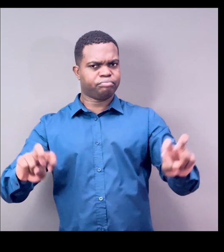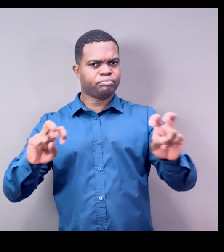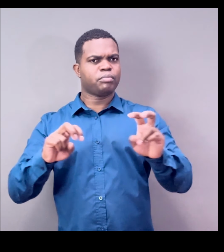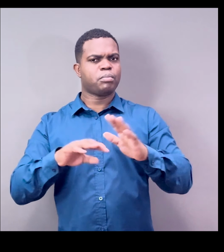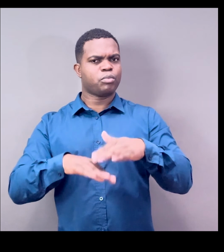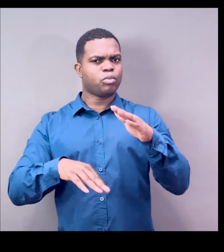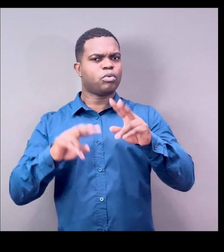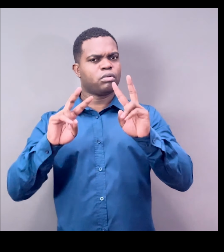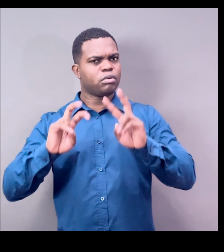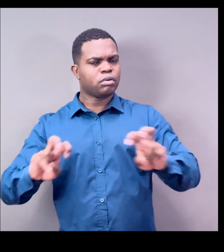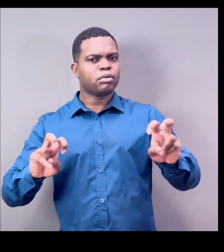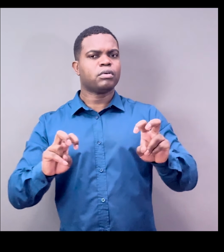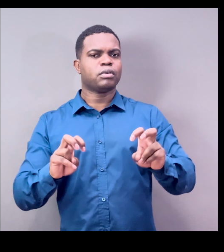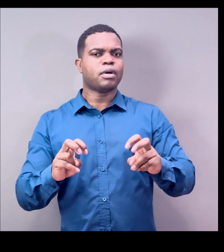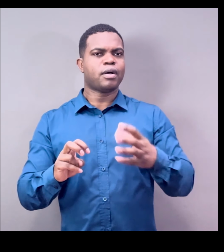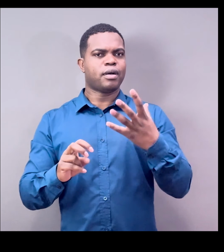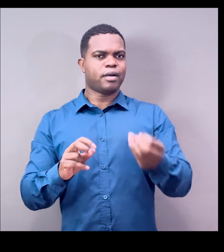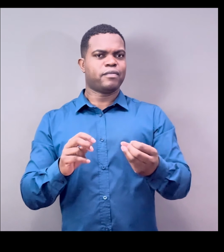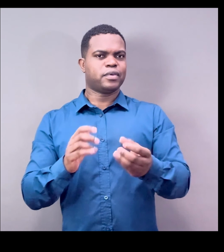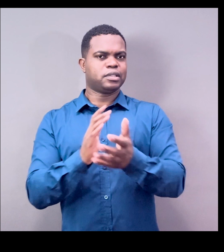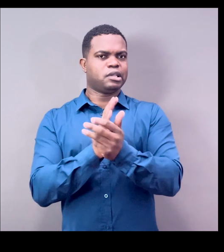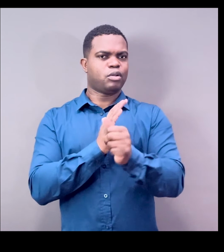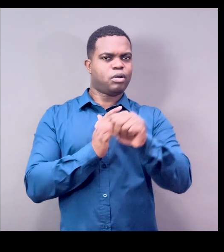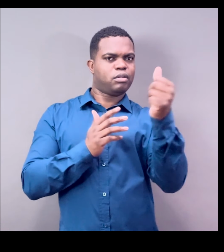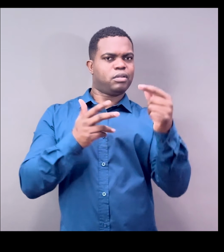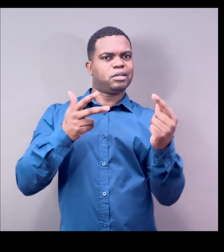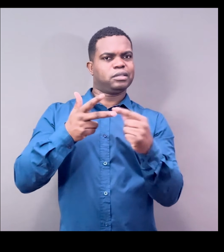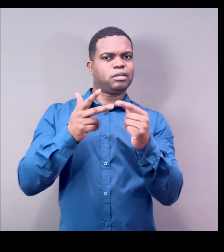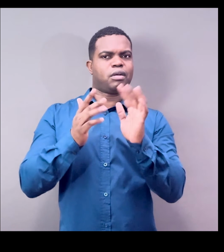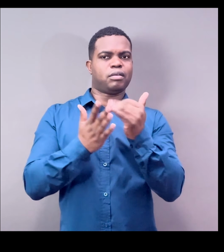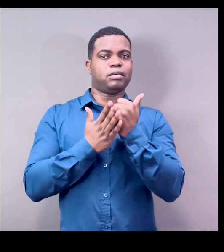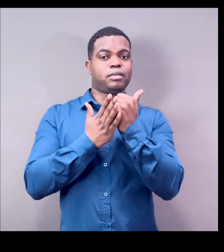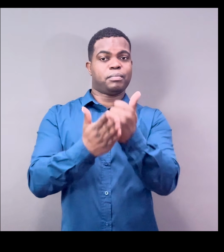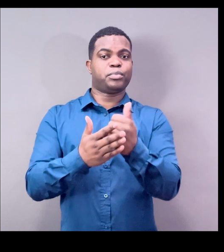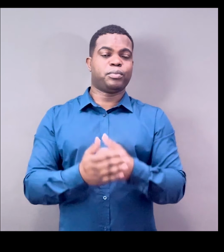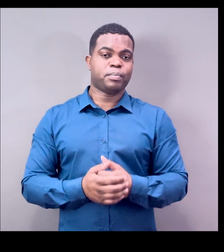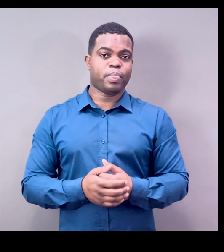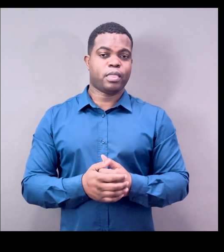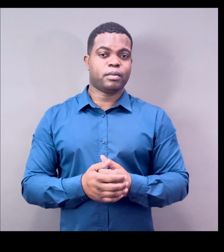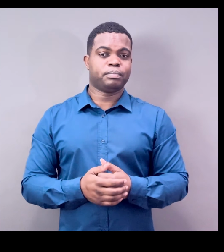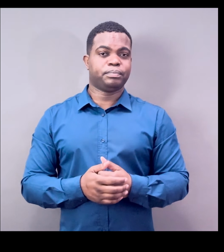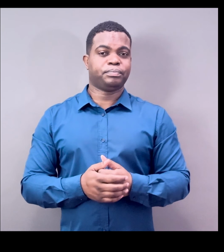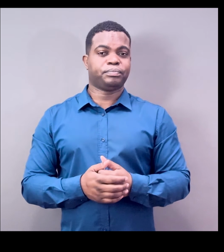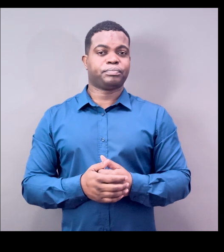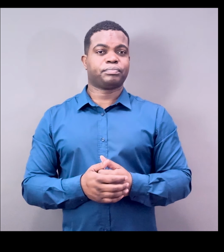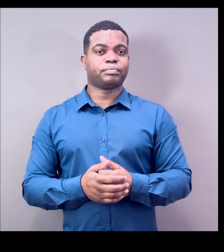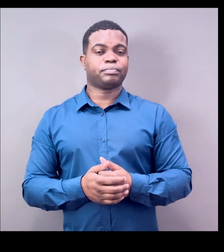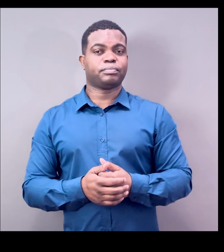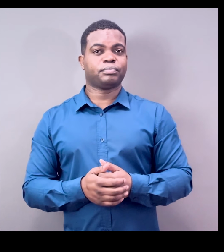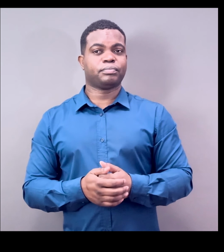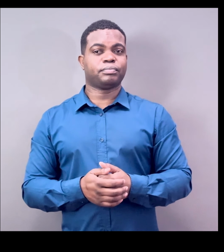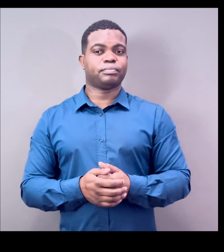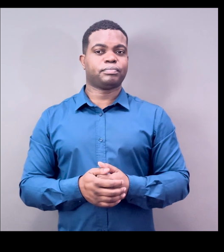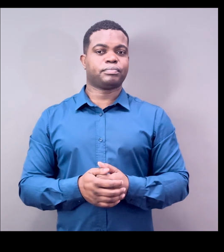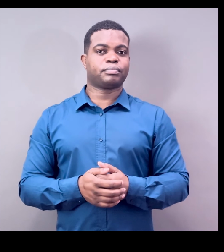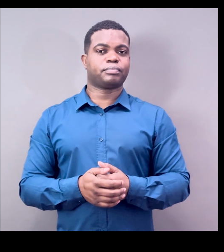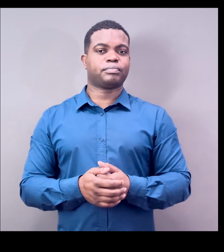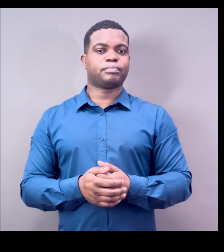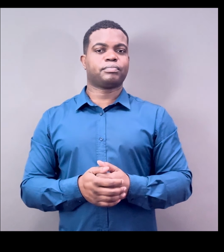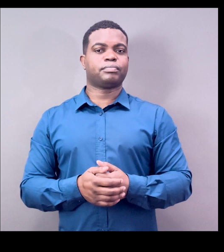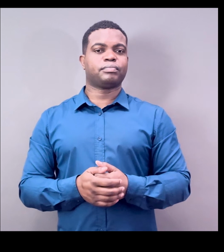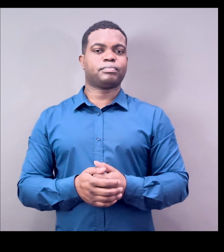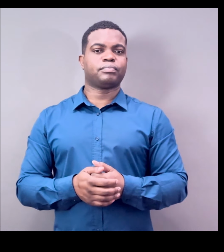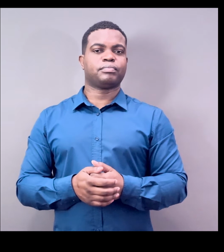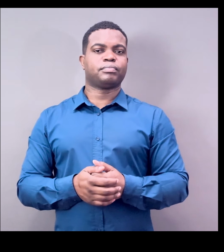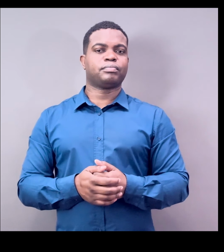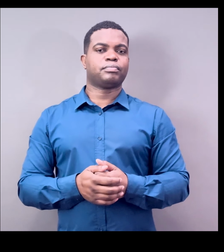contribution. So another technique to analyze stakeholders' potential contribution